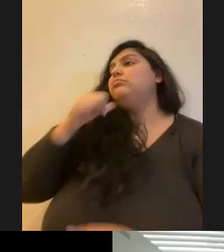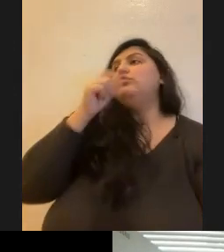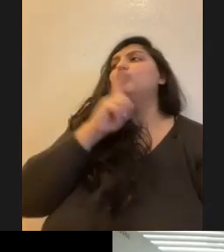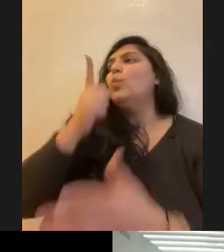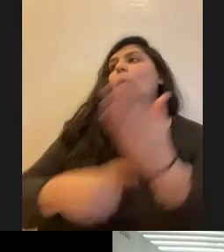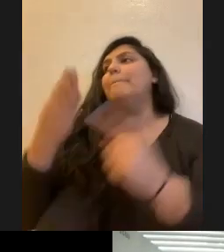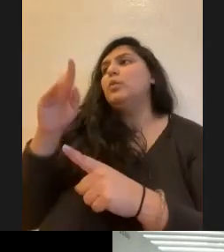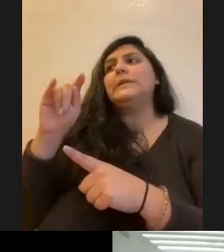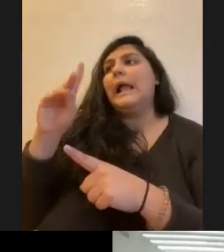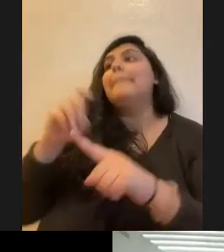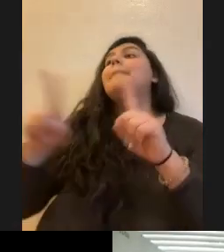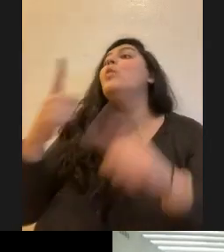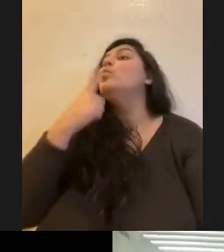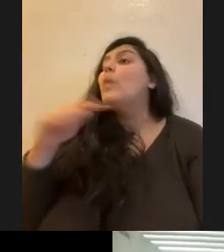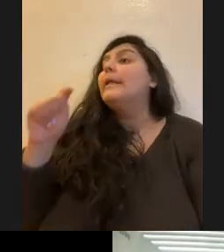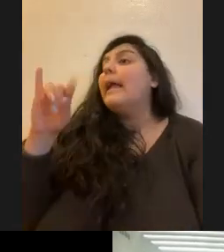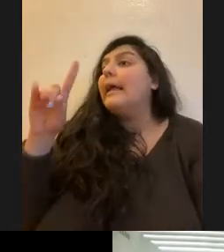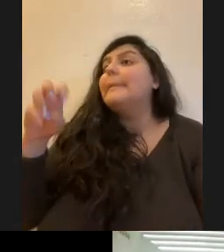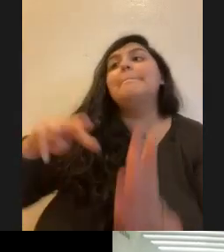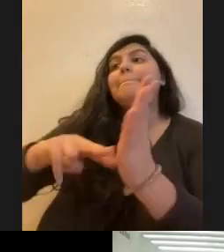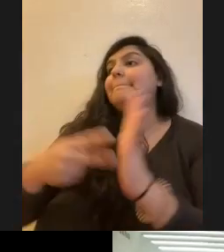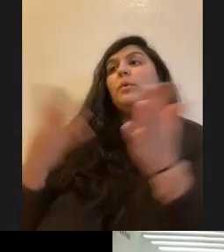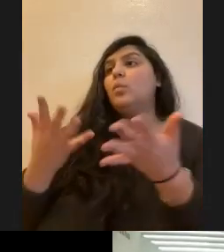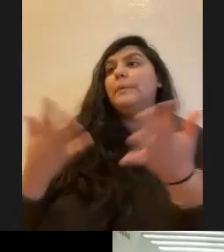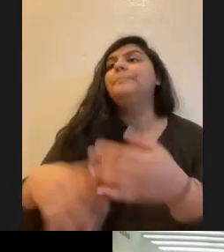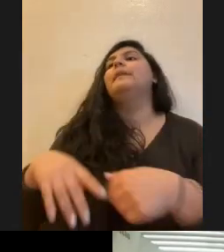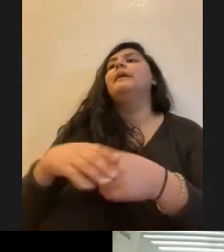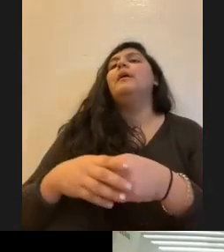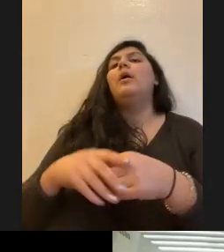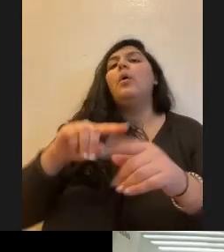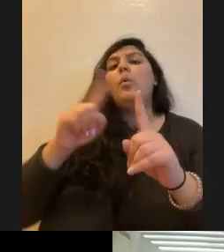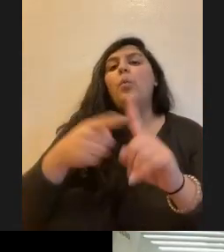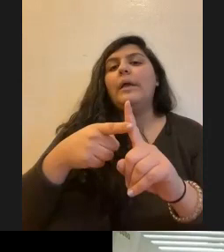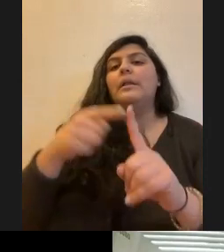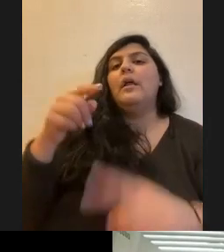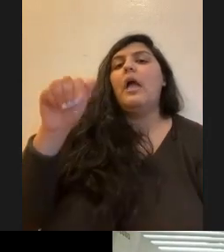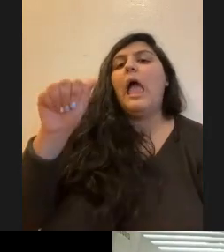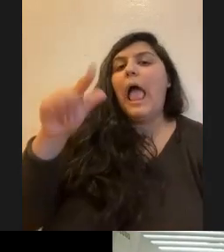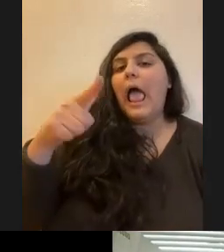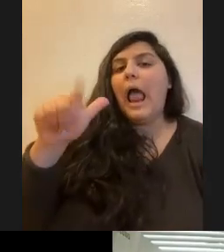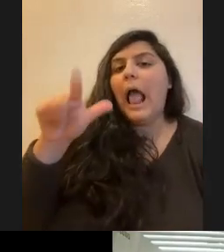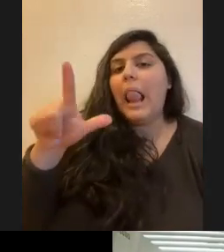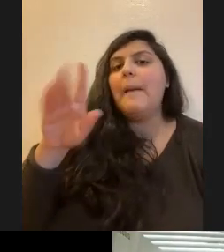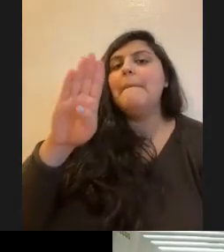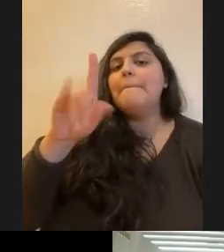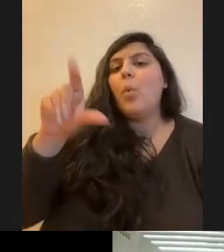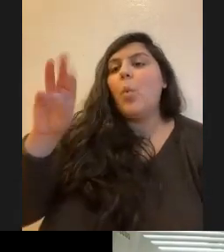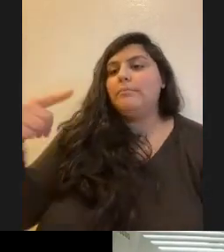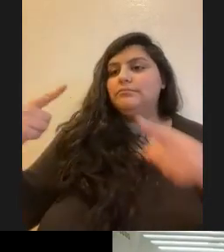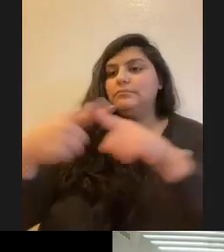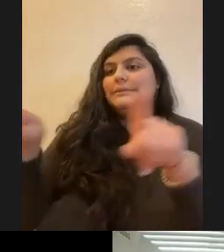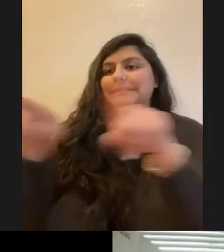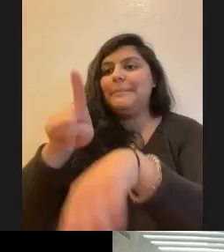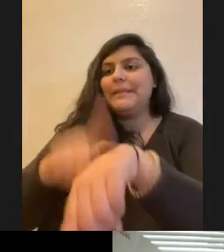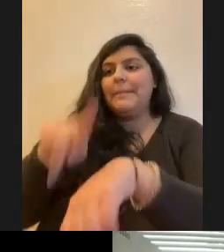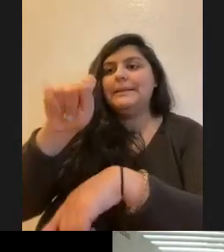red tide is typically what happens when there's a harmful algal bloom at the same time as like a tide is coming